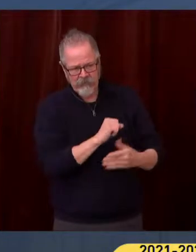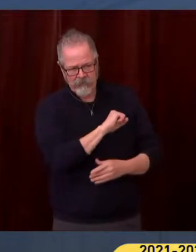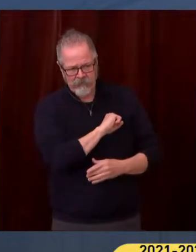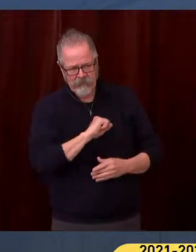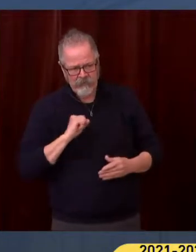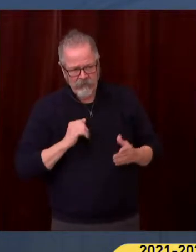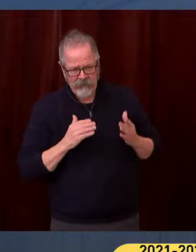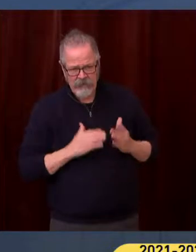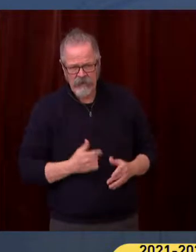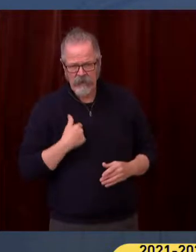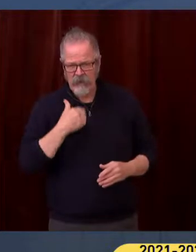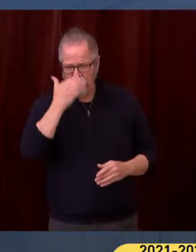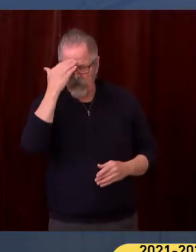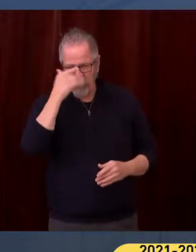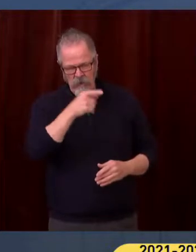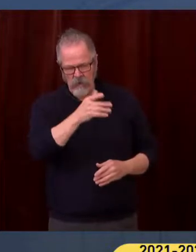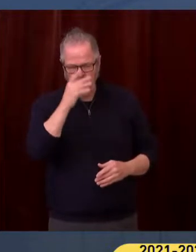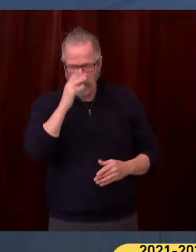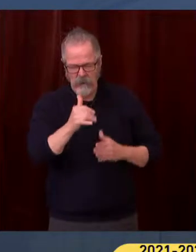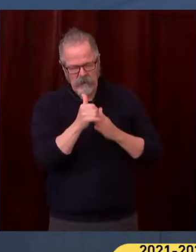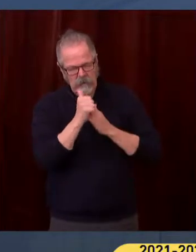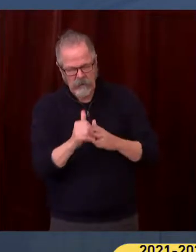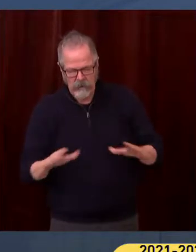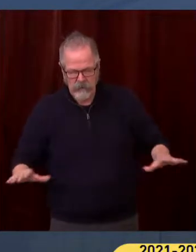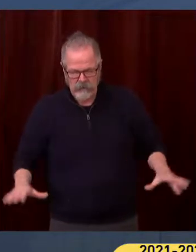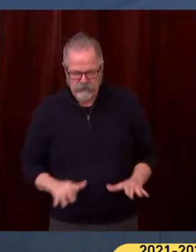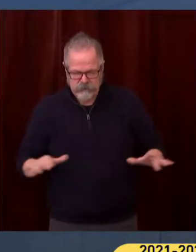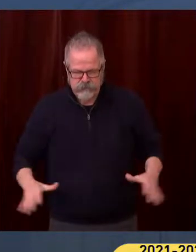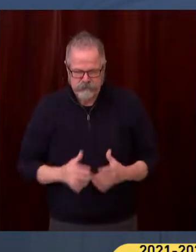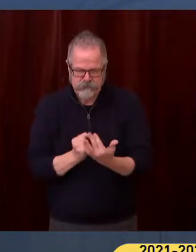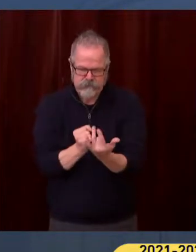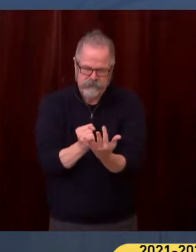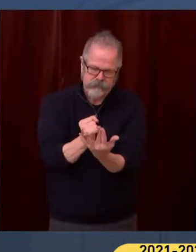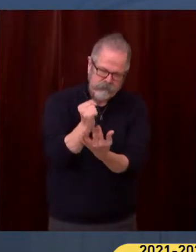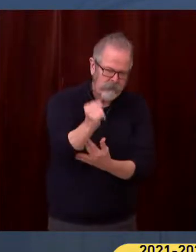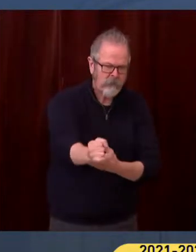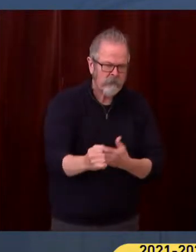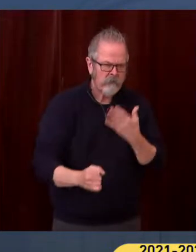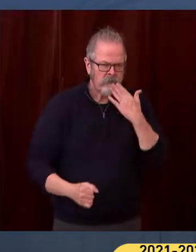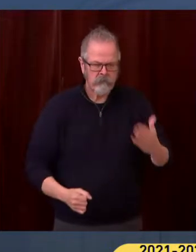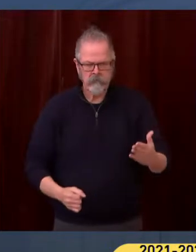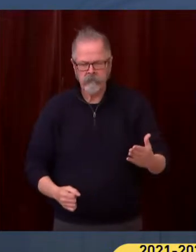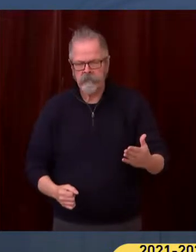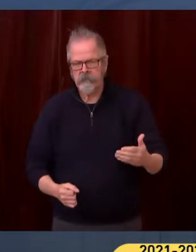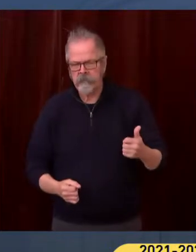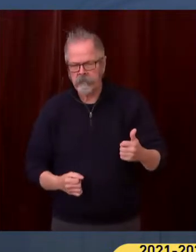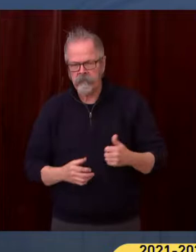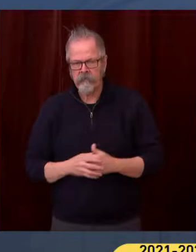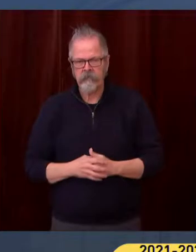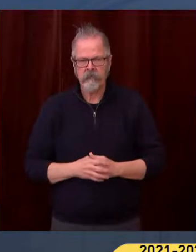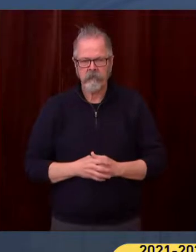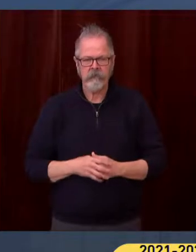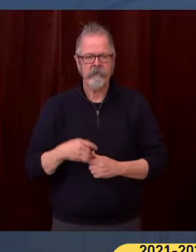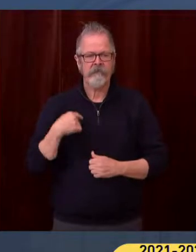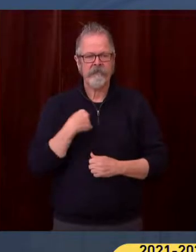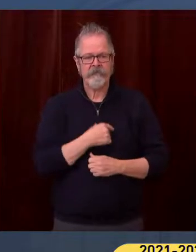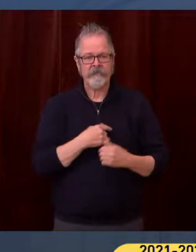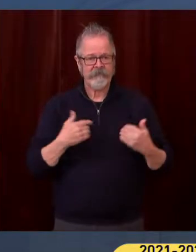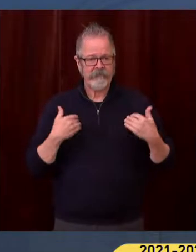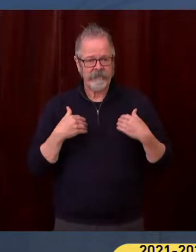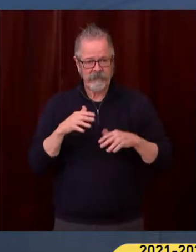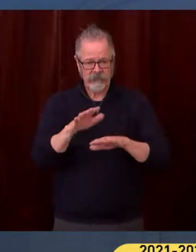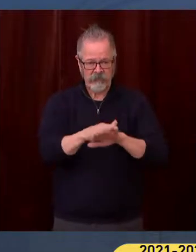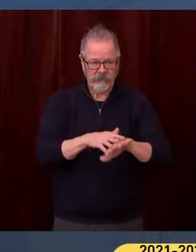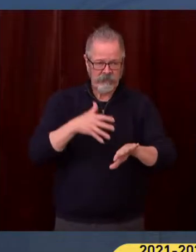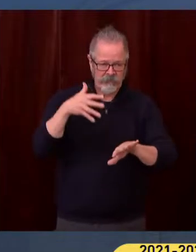to this next session with you. We also have a tribal leader, Chair Leonard Forsman of the Suquamish Tribe. Mr. Chair,